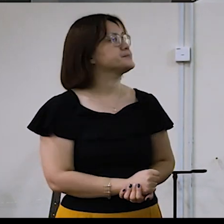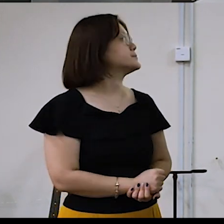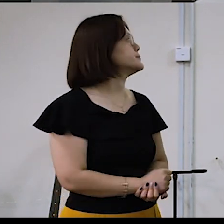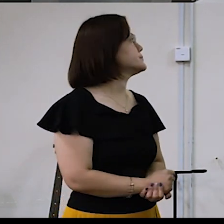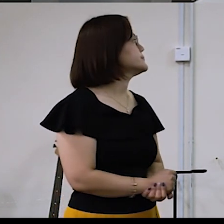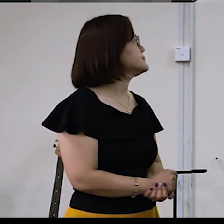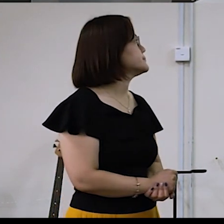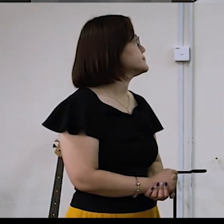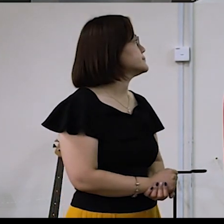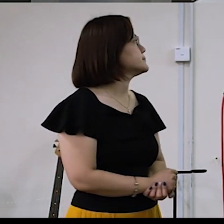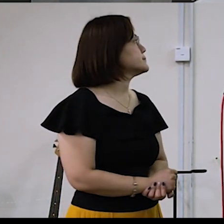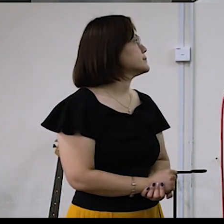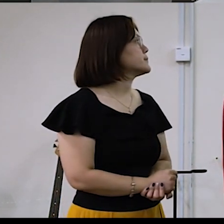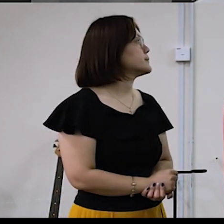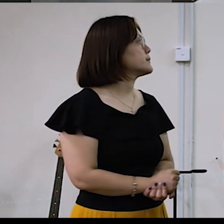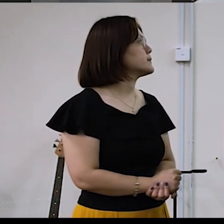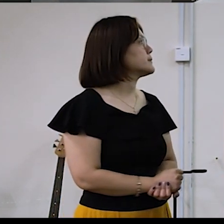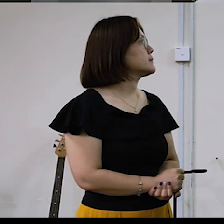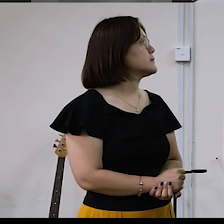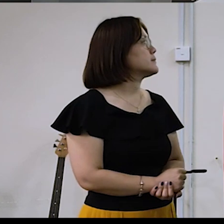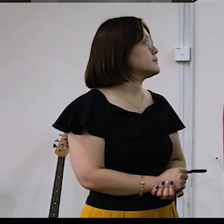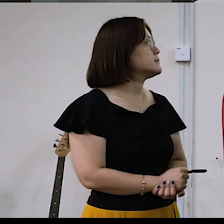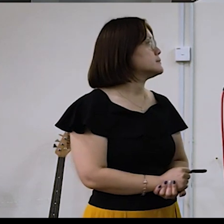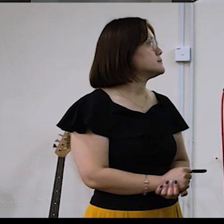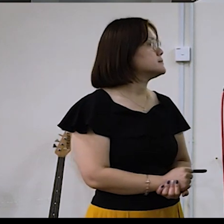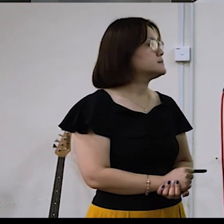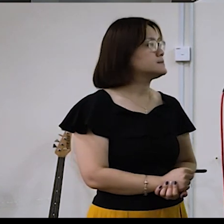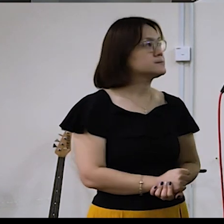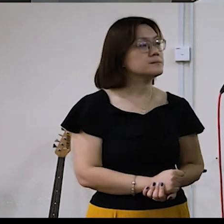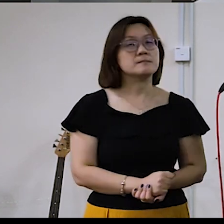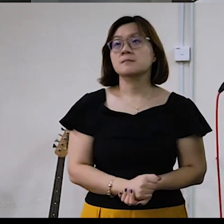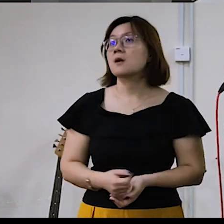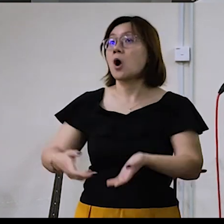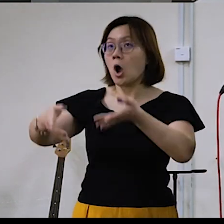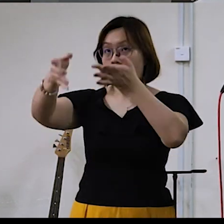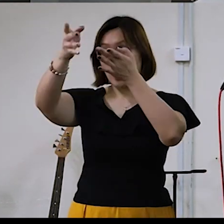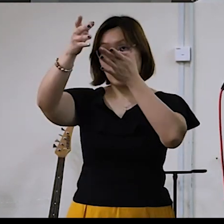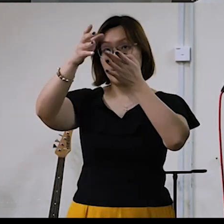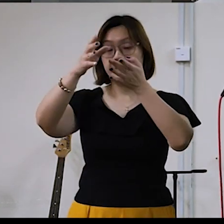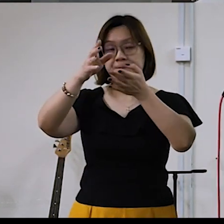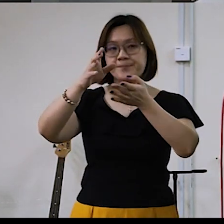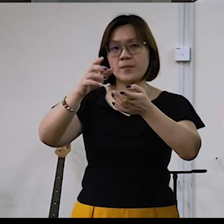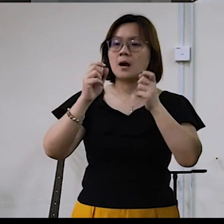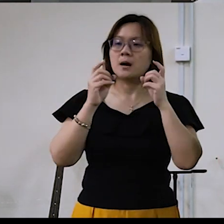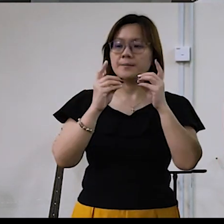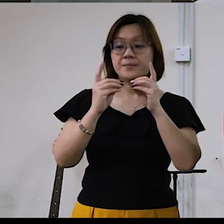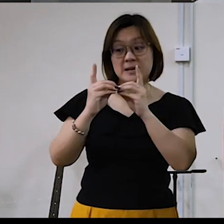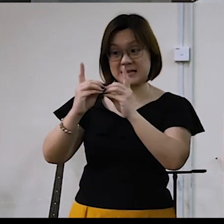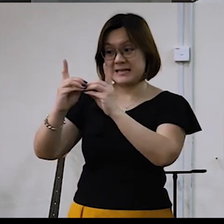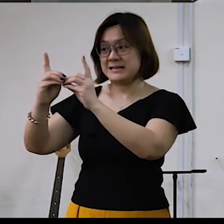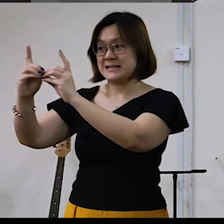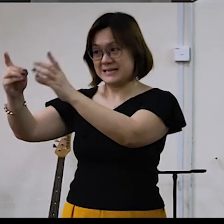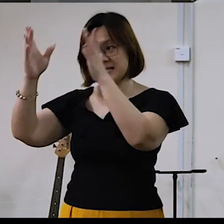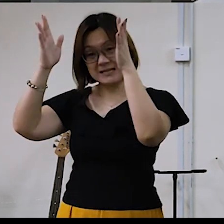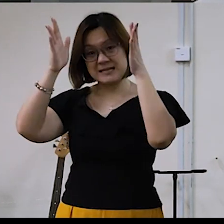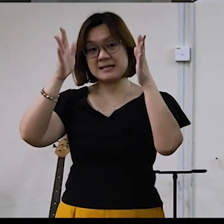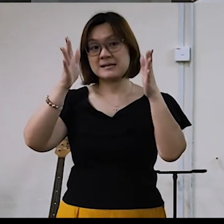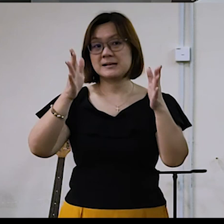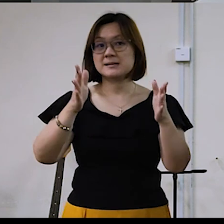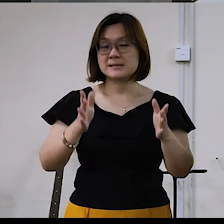Matthias. And they prayed to say, God, which one now? Show us. You need to tell us which one that you